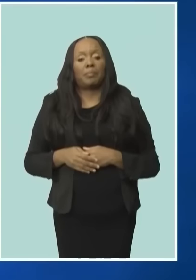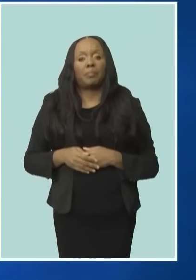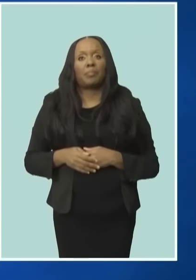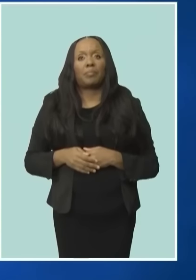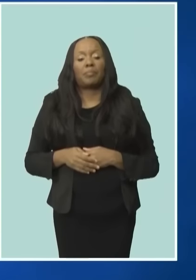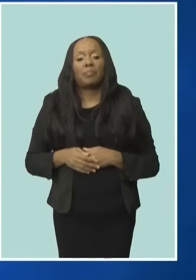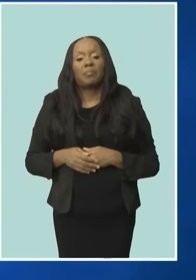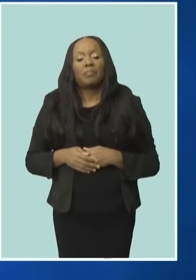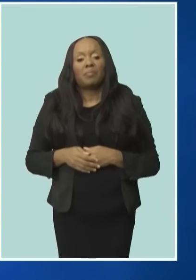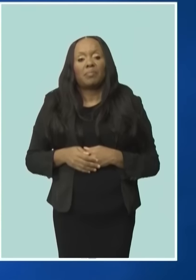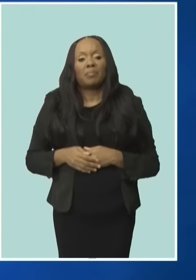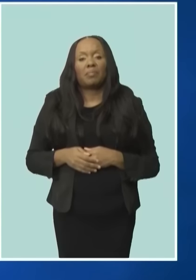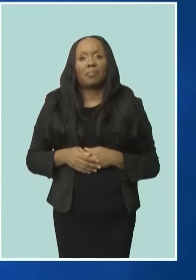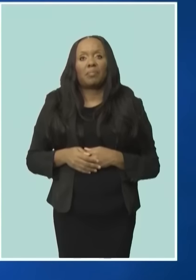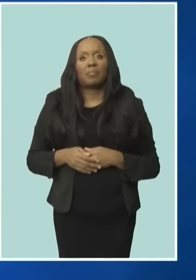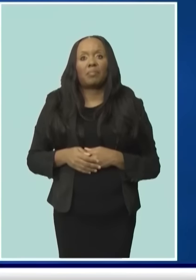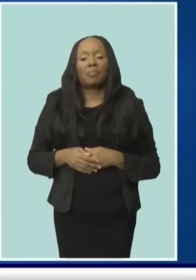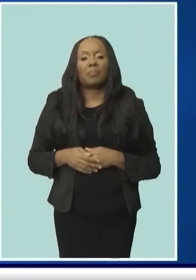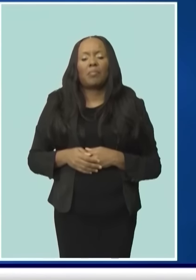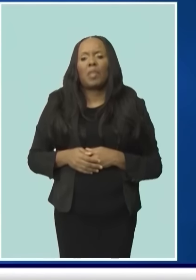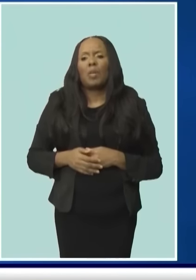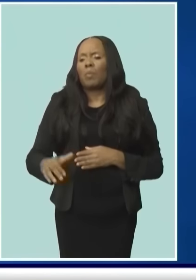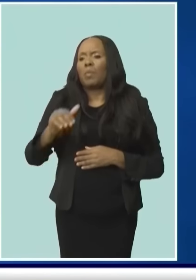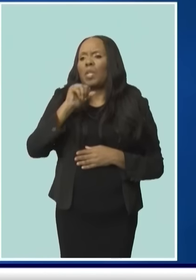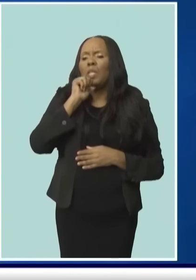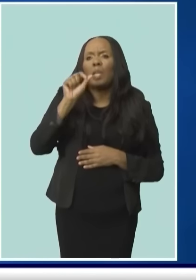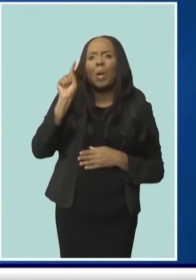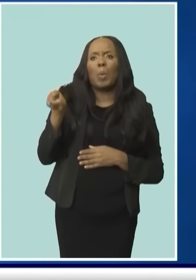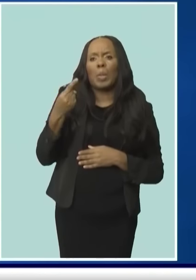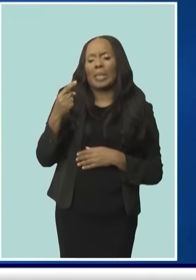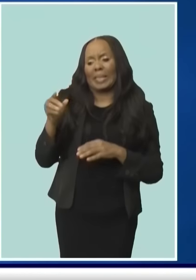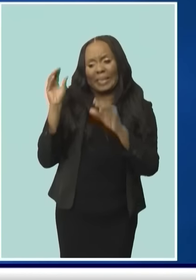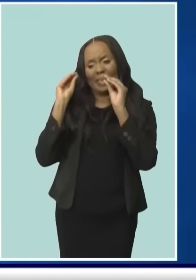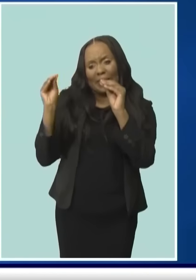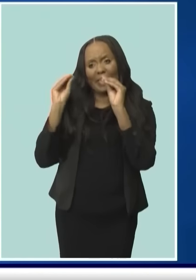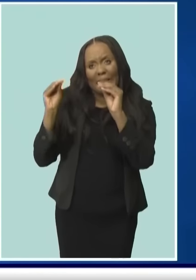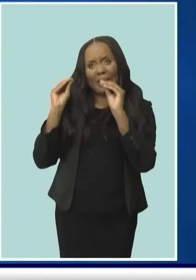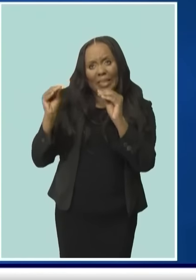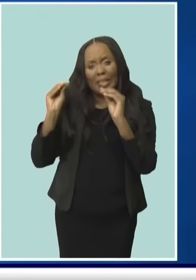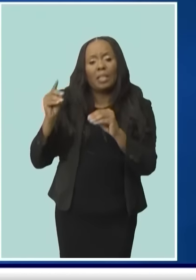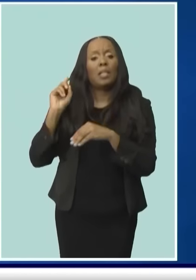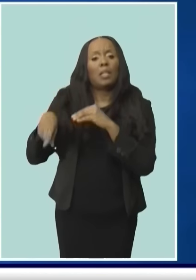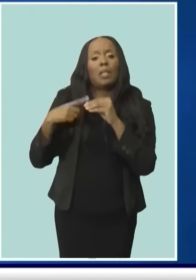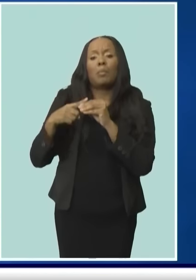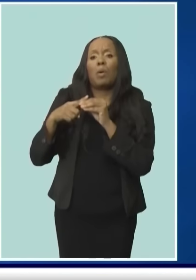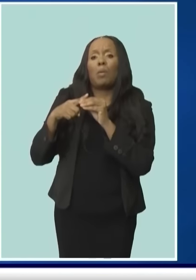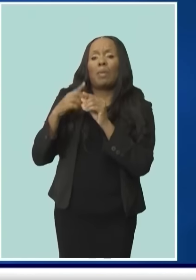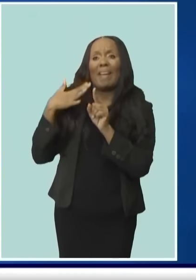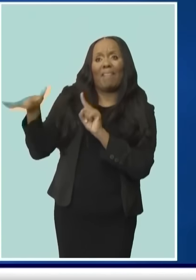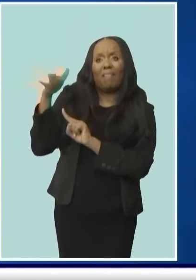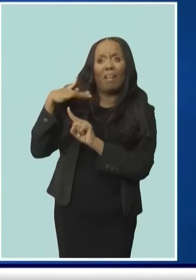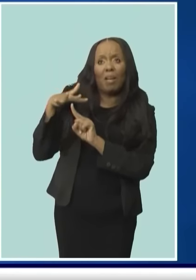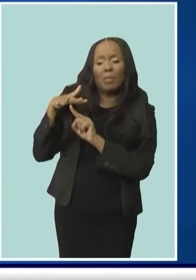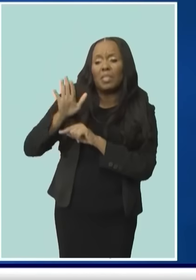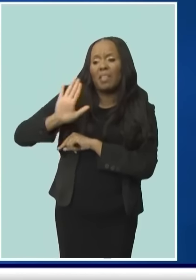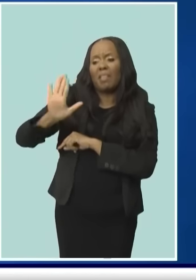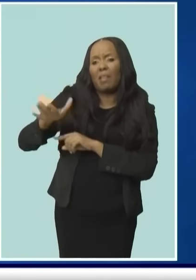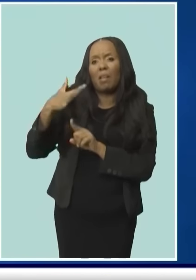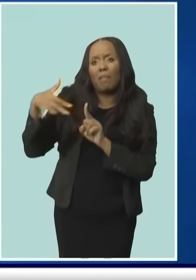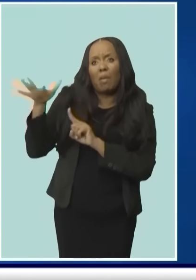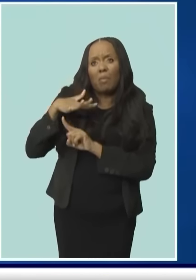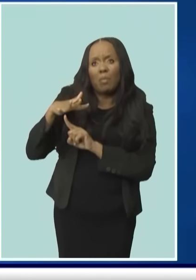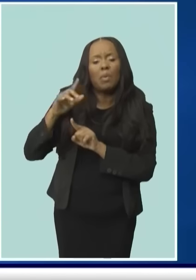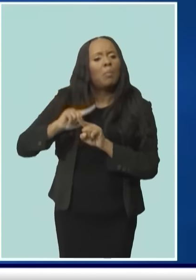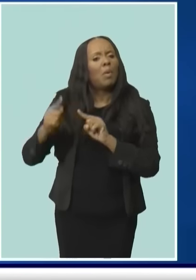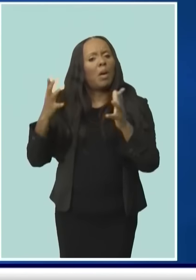able, not just being sensitized to the importance of the environment in which they live, but that they